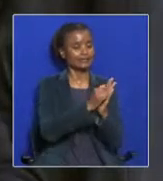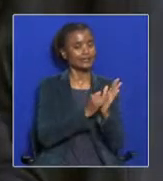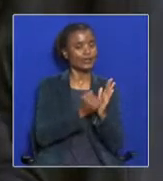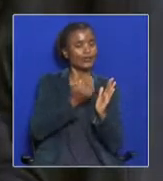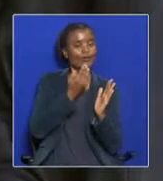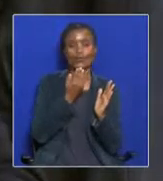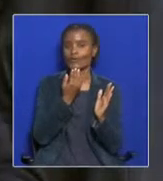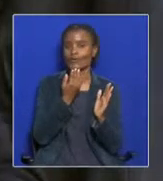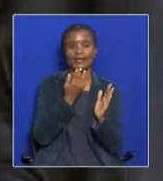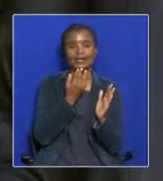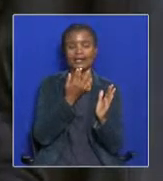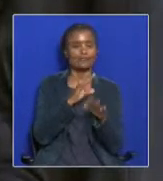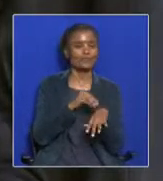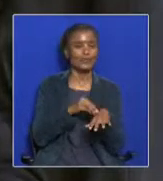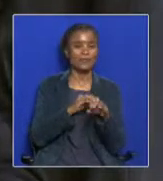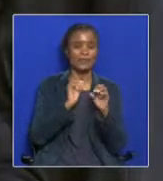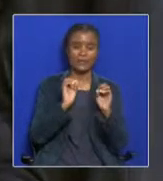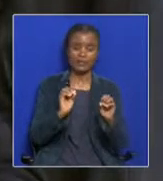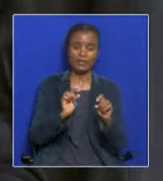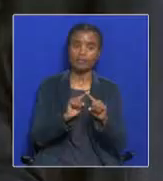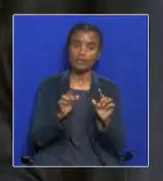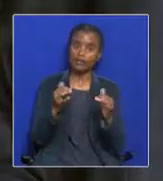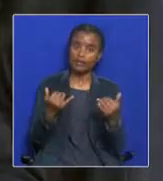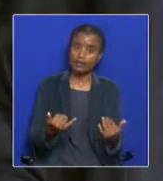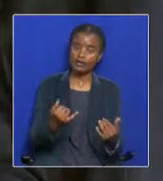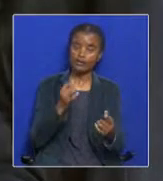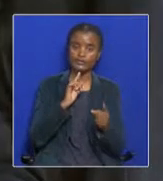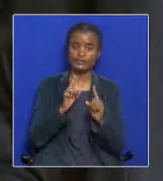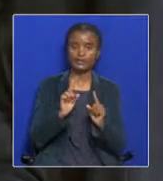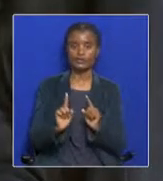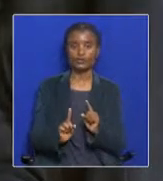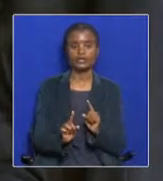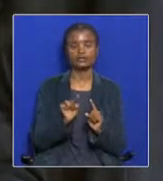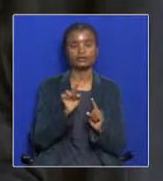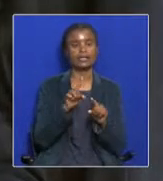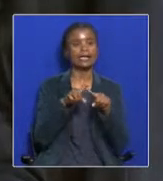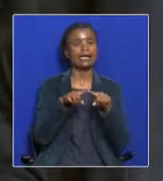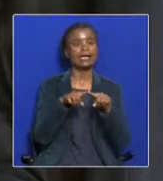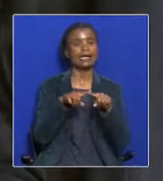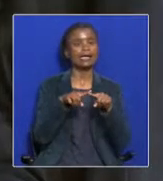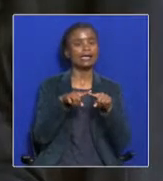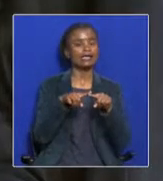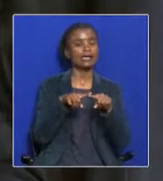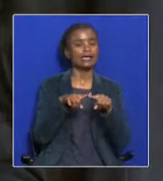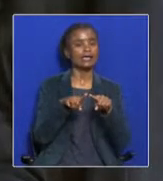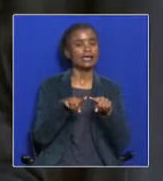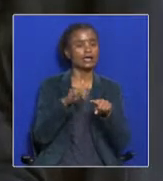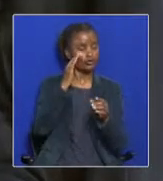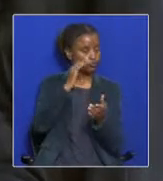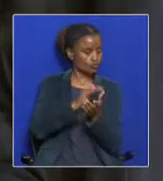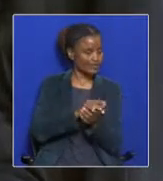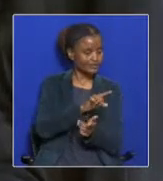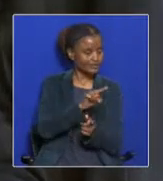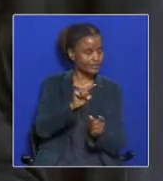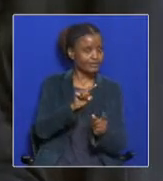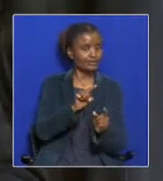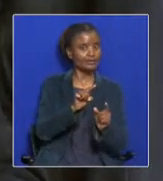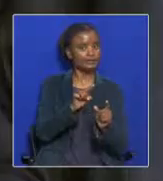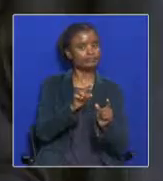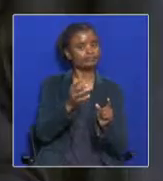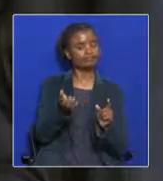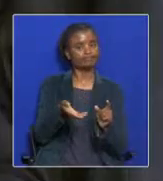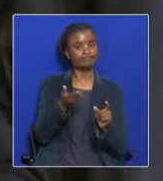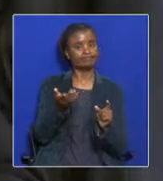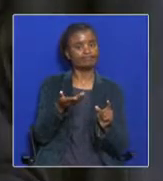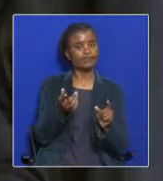the contents and reliability. Maybe let me put it to you that, again, it's a concern about the reliability of this